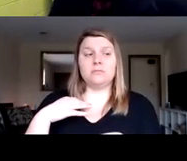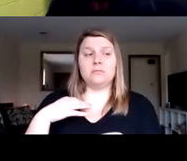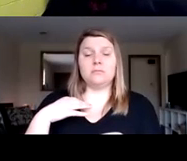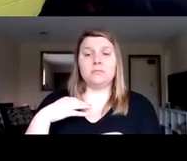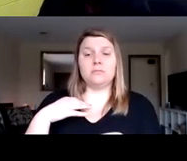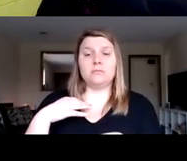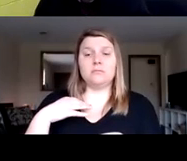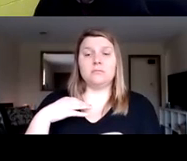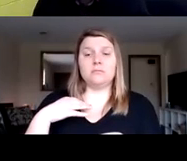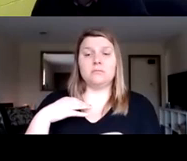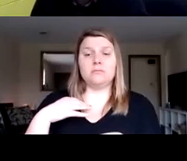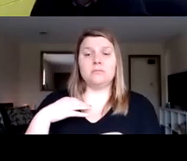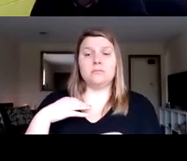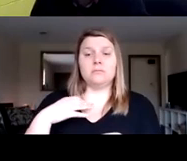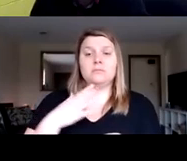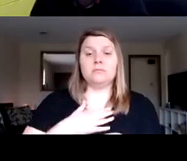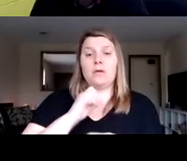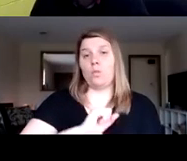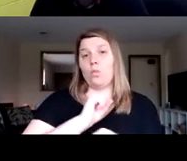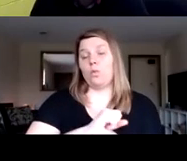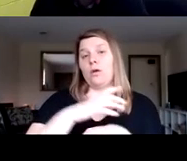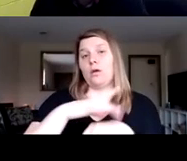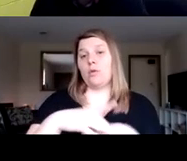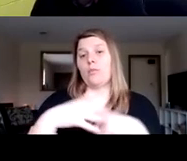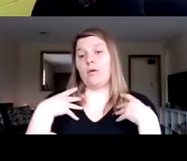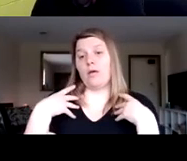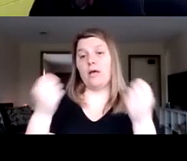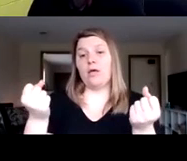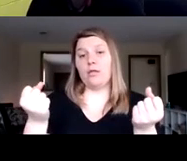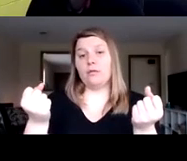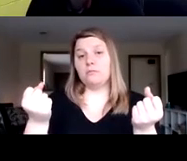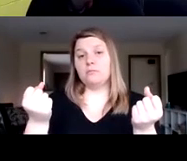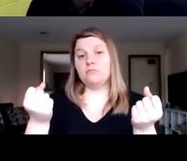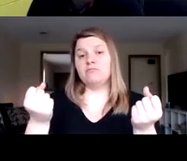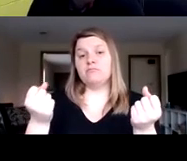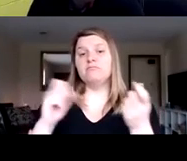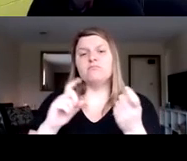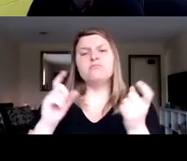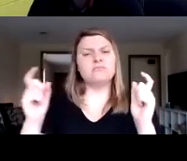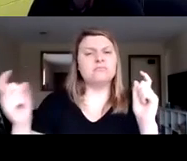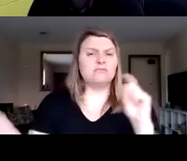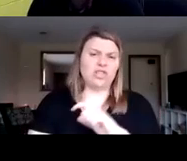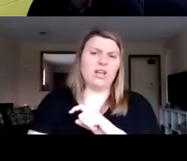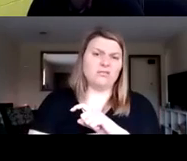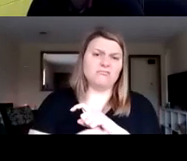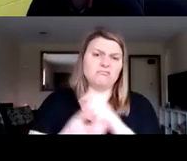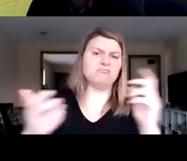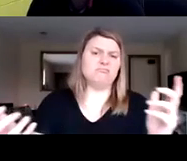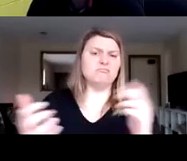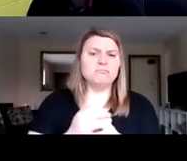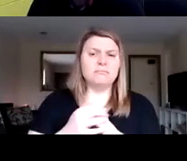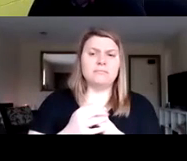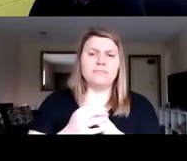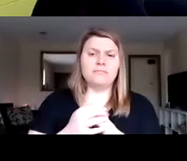My duties within global health have changed quite a bit